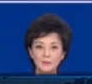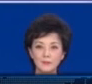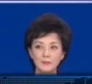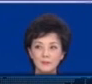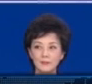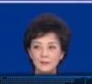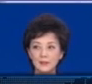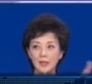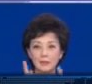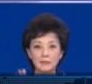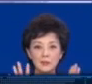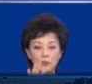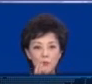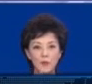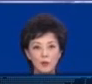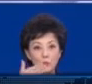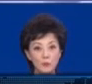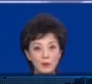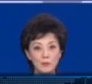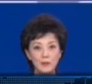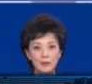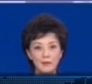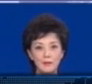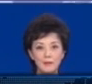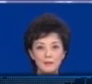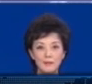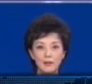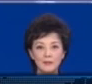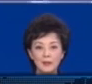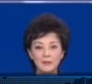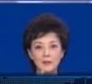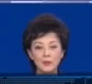you for all of your objective coverage.